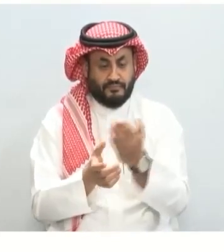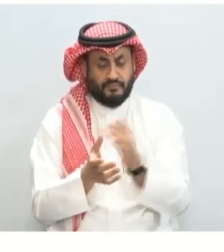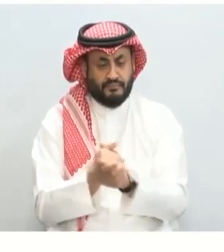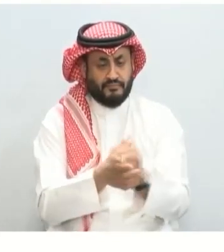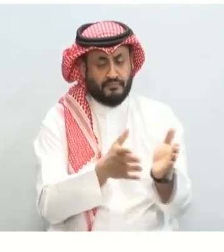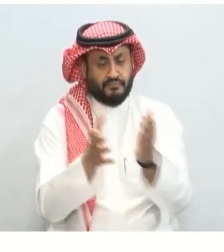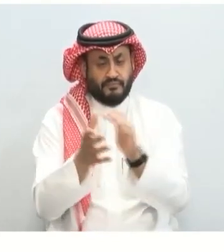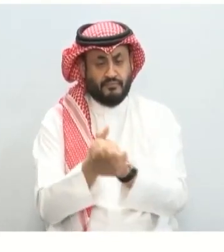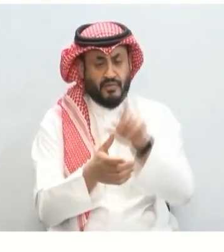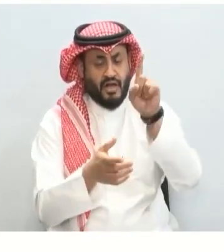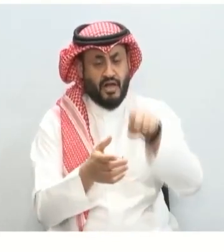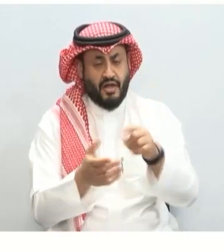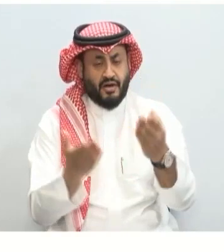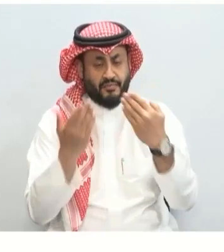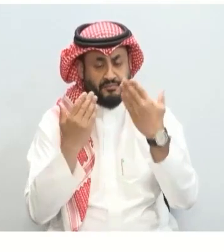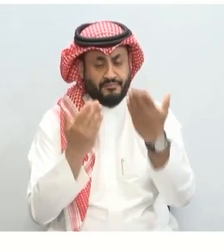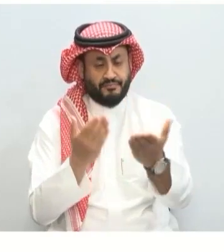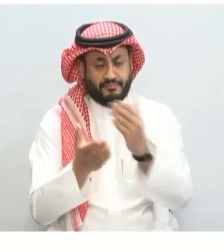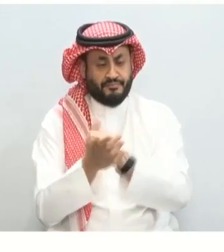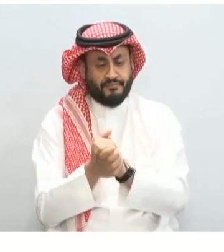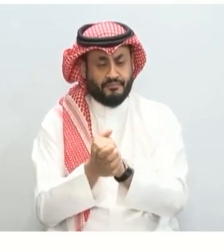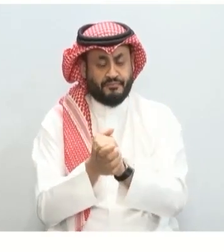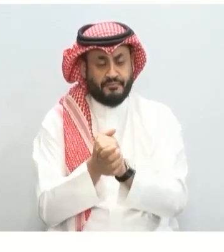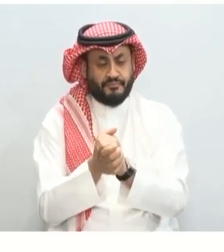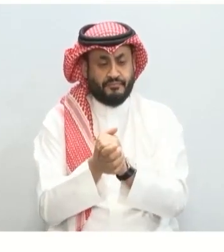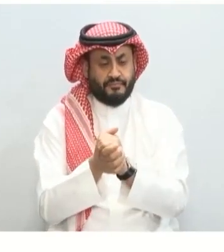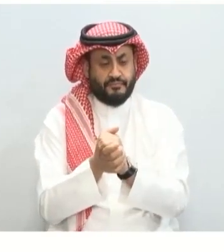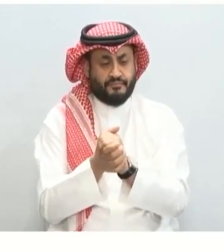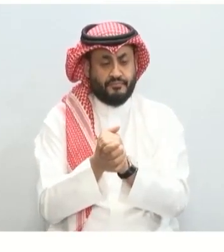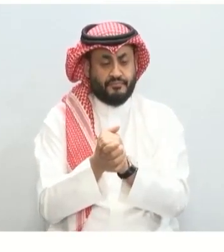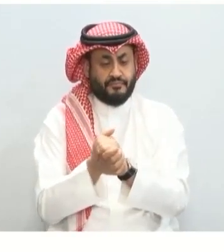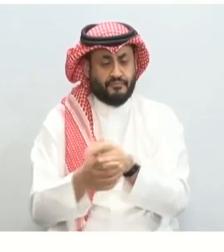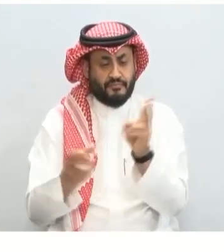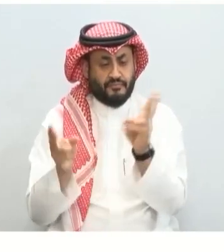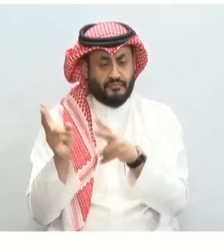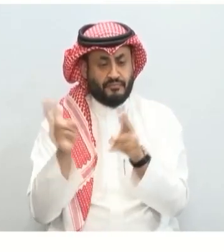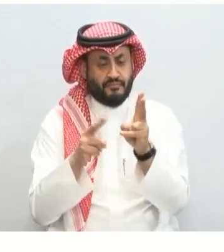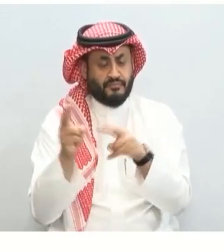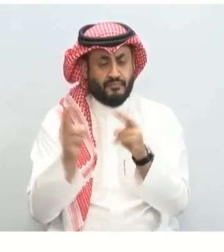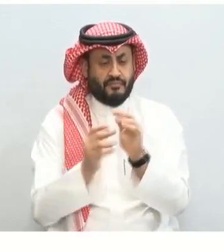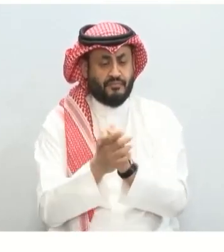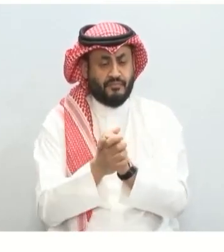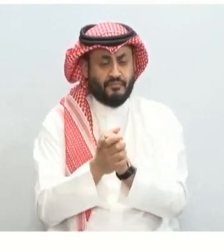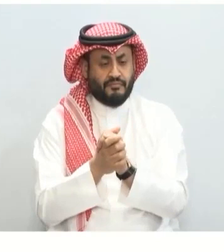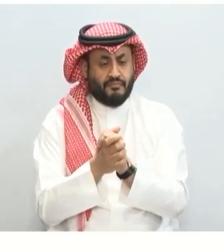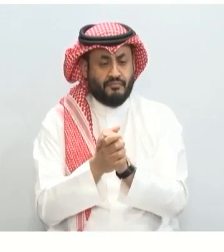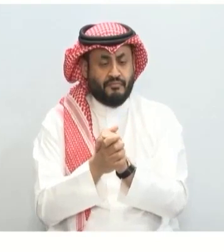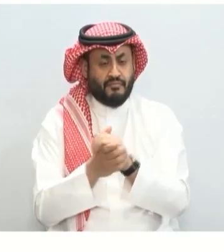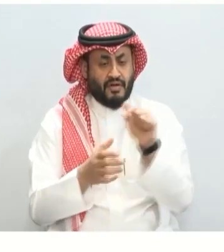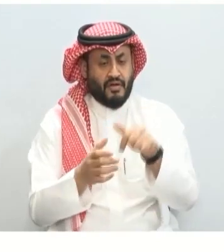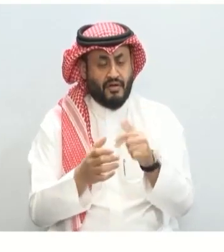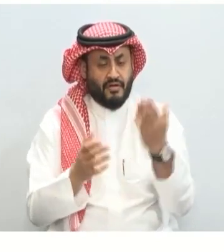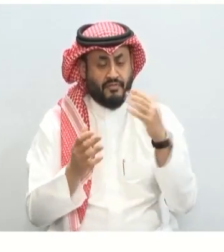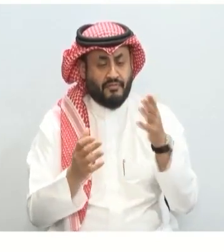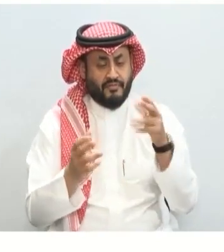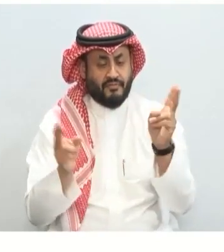to today's lesson, today's objectives, employ the real talk in a short conversation. Of course, we'll be learning new